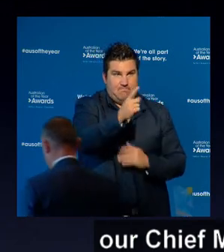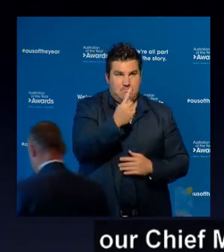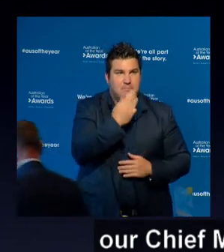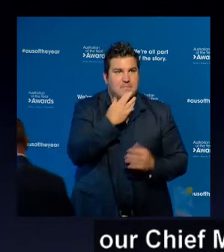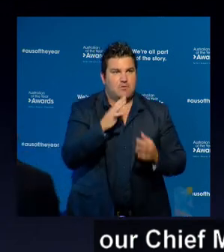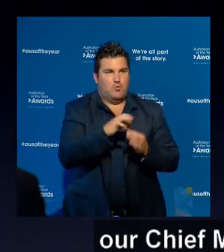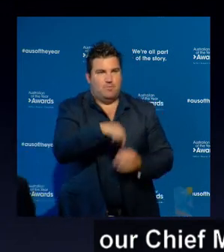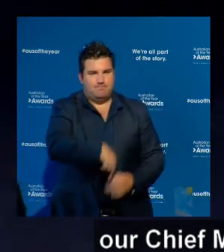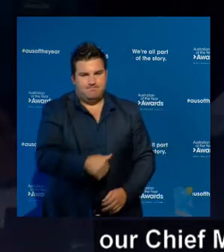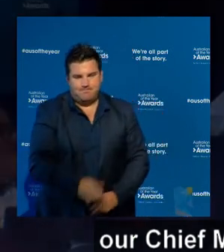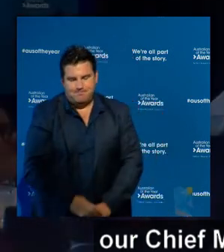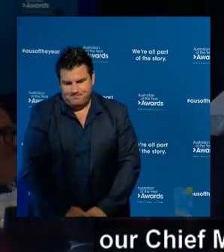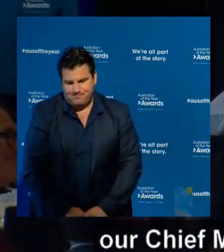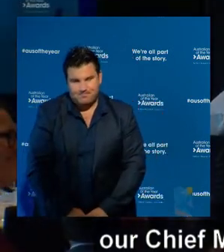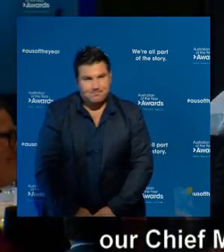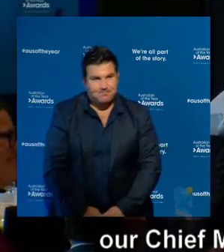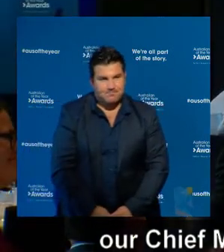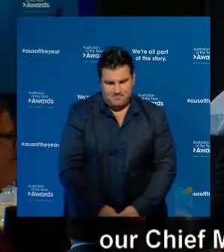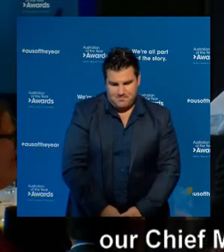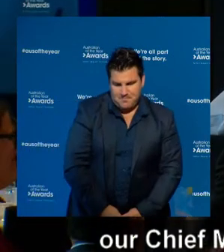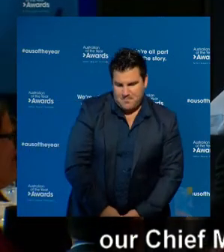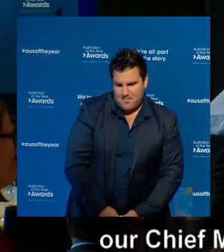please.